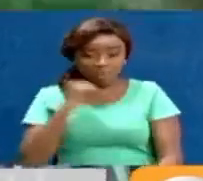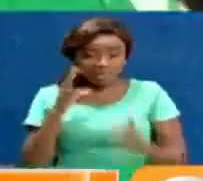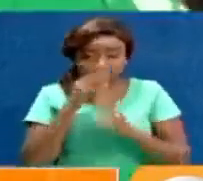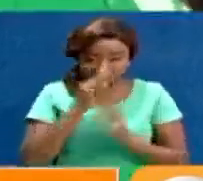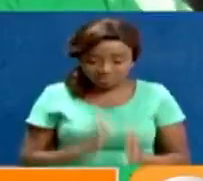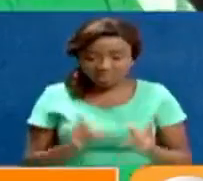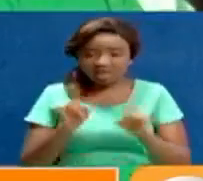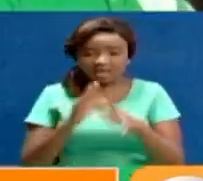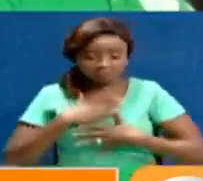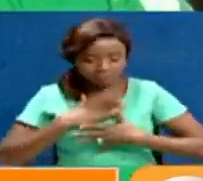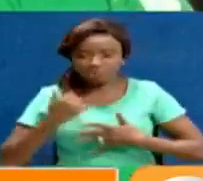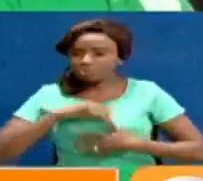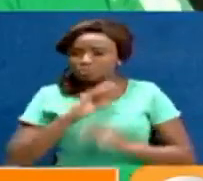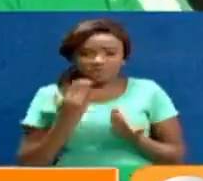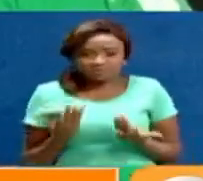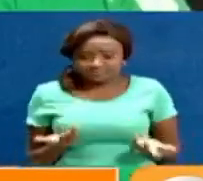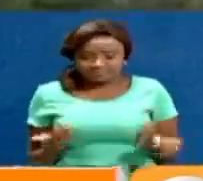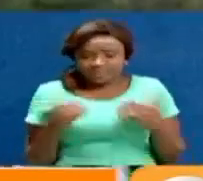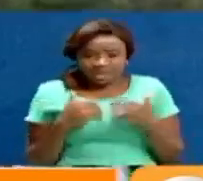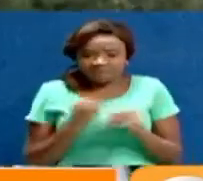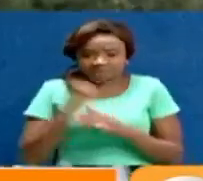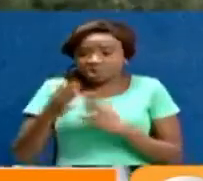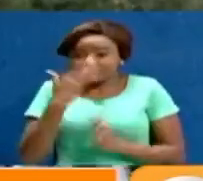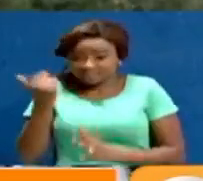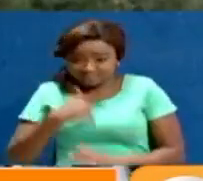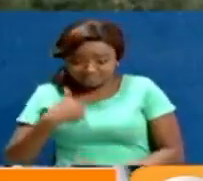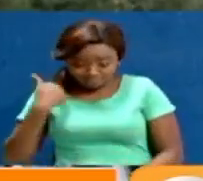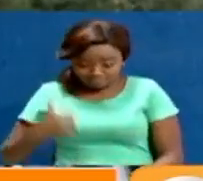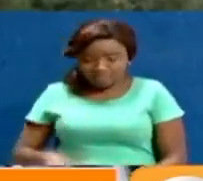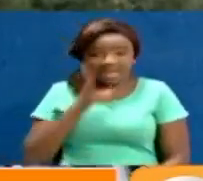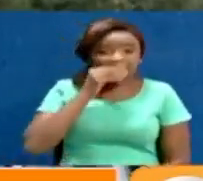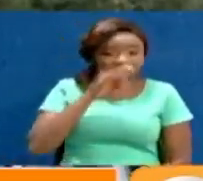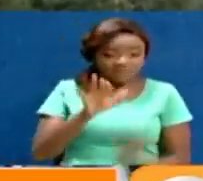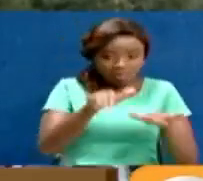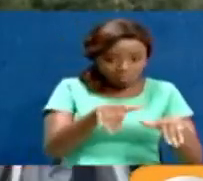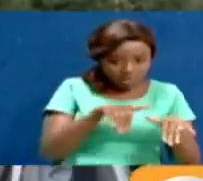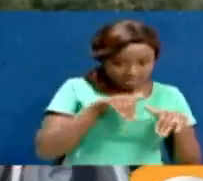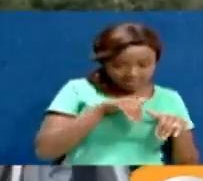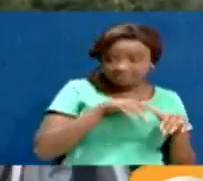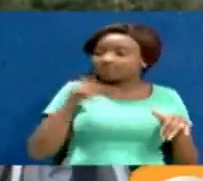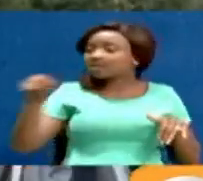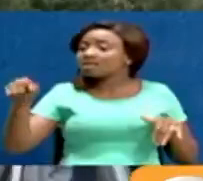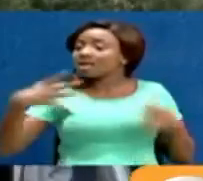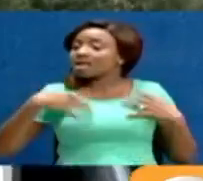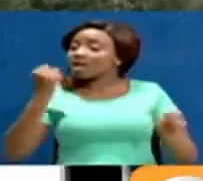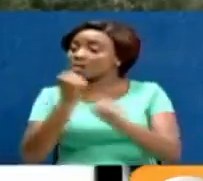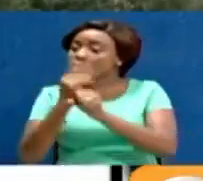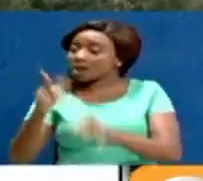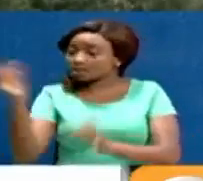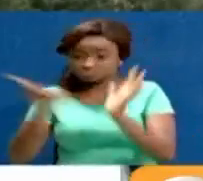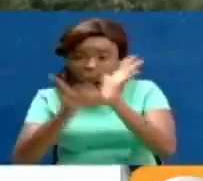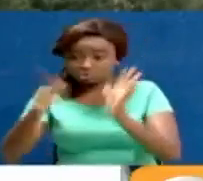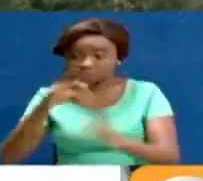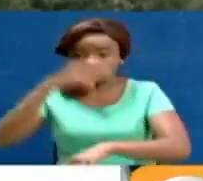county assembly, we are all covered. It is better even for me as a speaker to wait for my cover, but have you as a